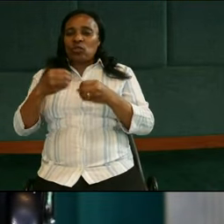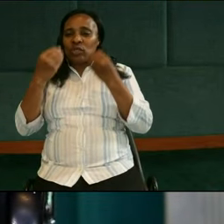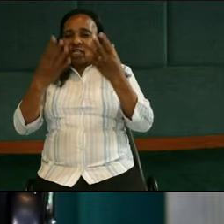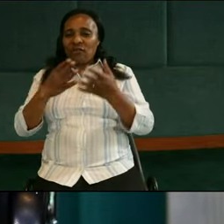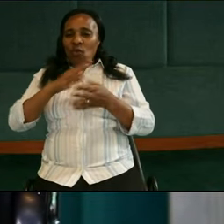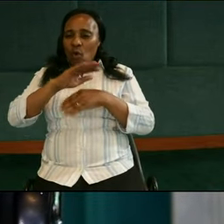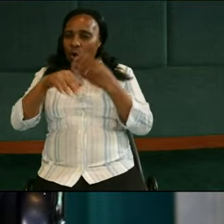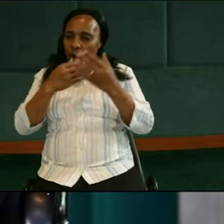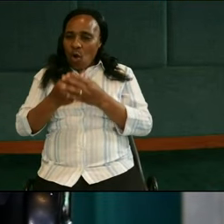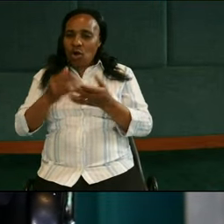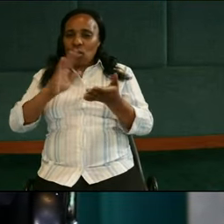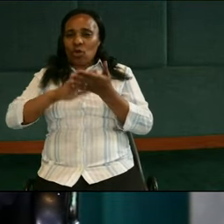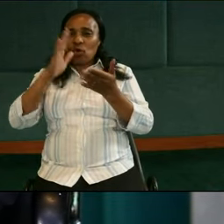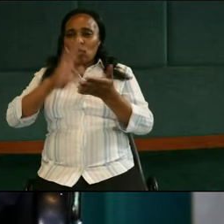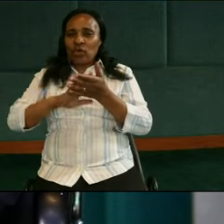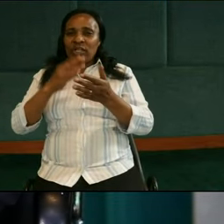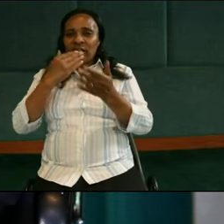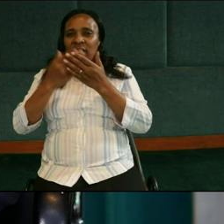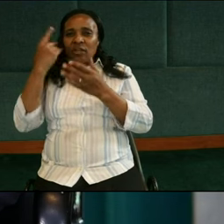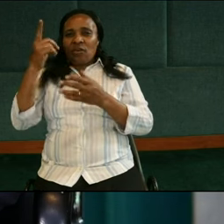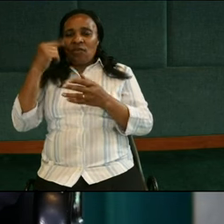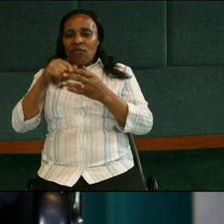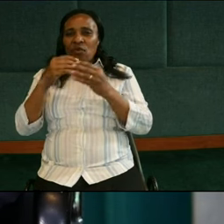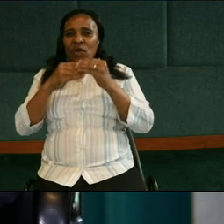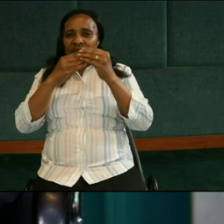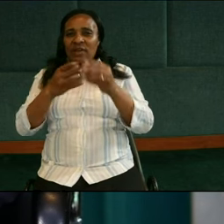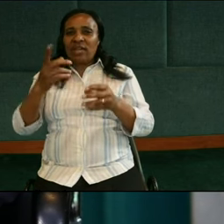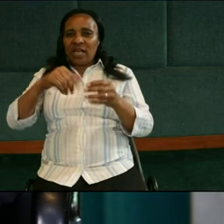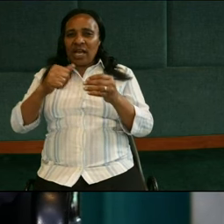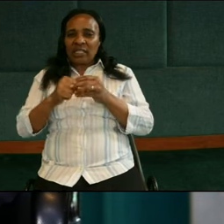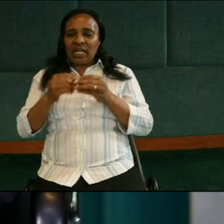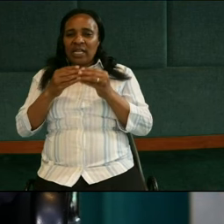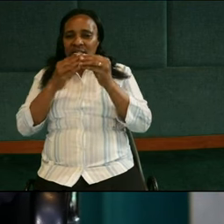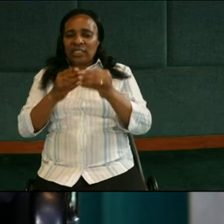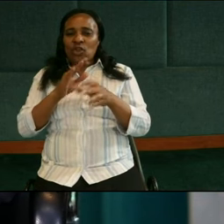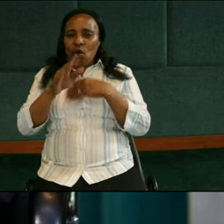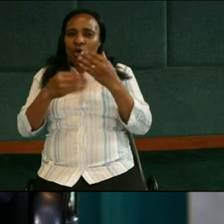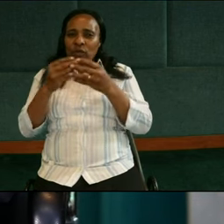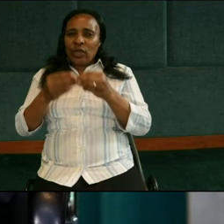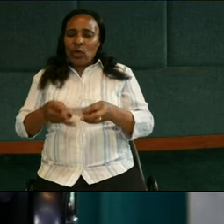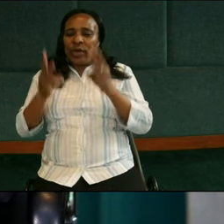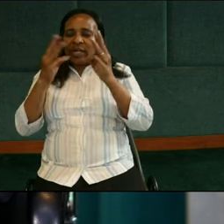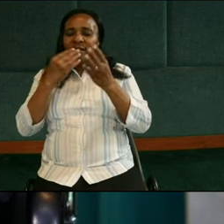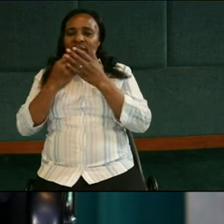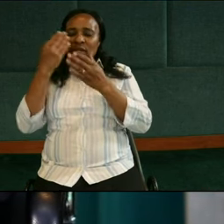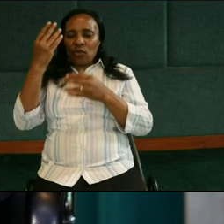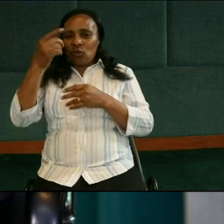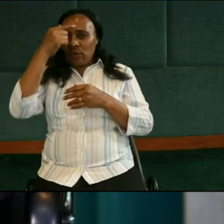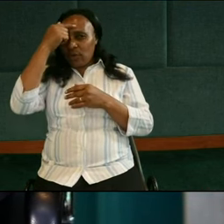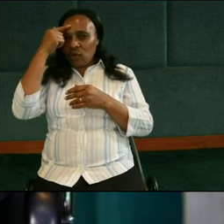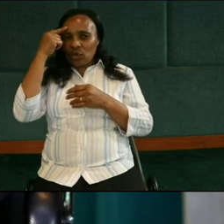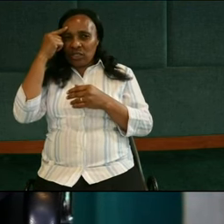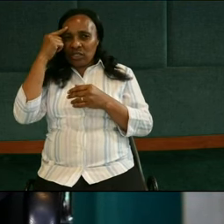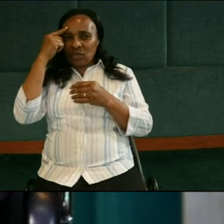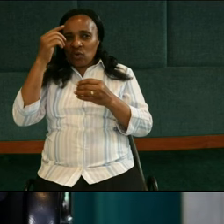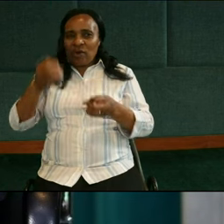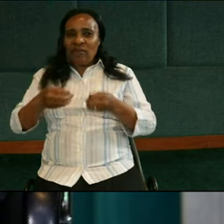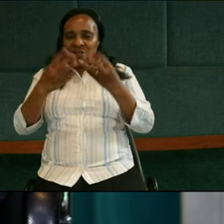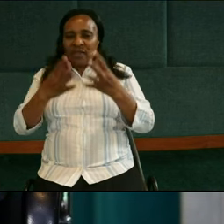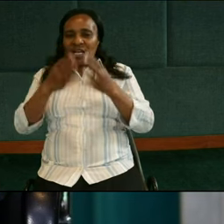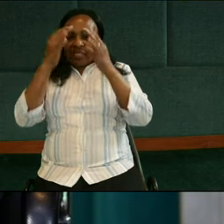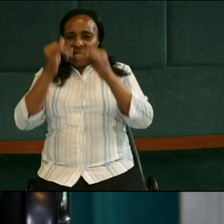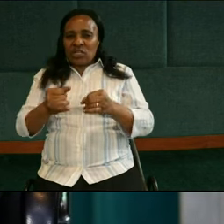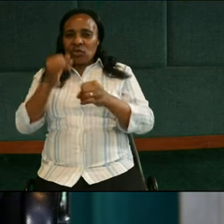all the glory and all the honor. We want to thank you for you have led us and guided us all the way. We want to thank you because you've given us a new